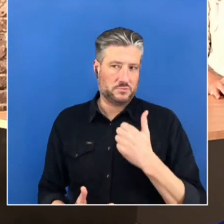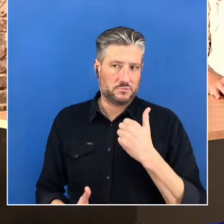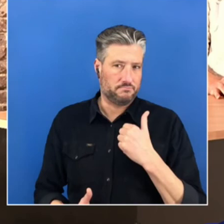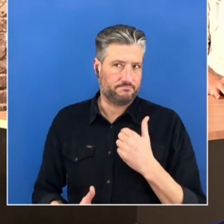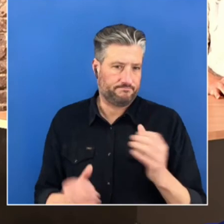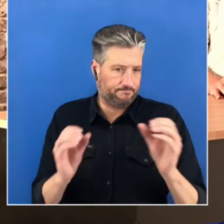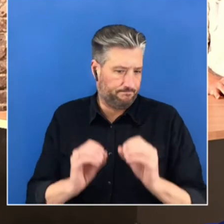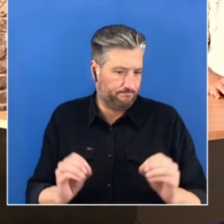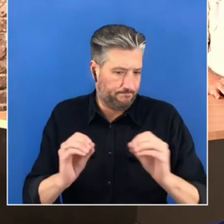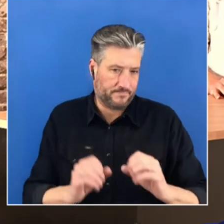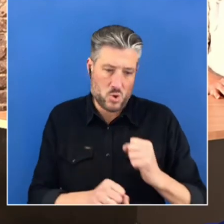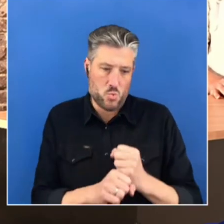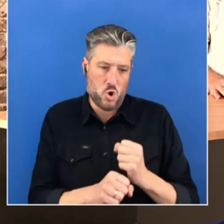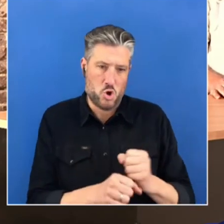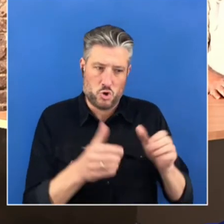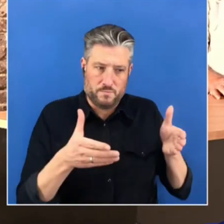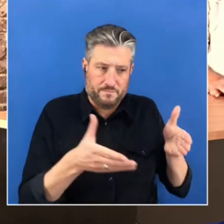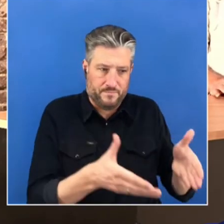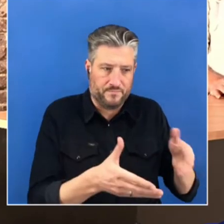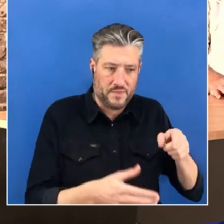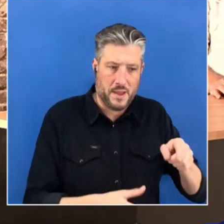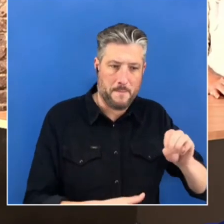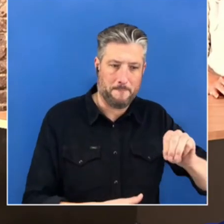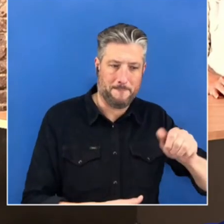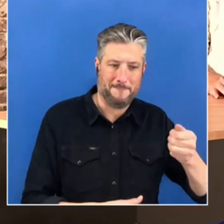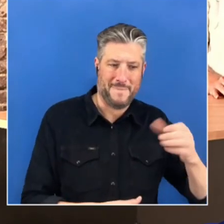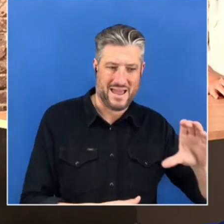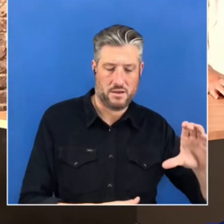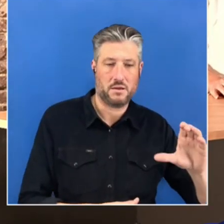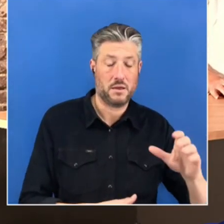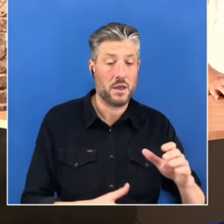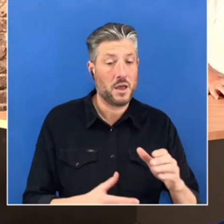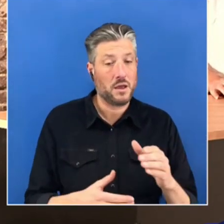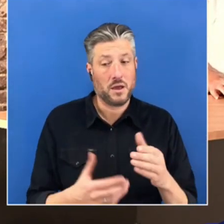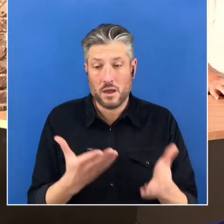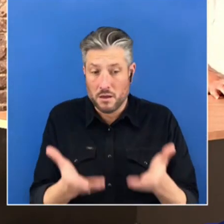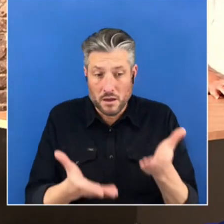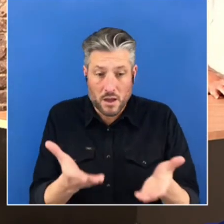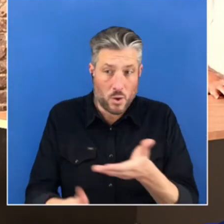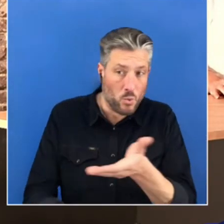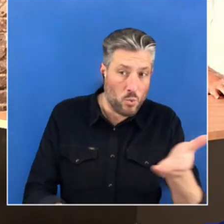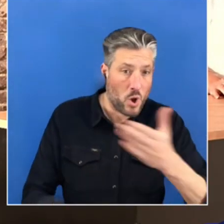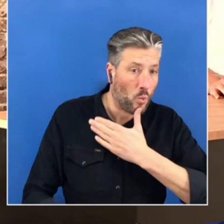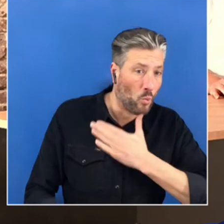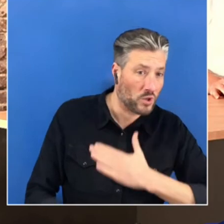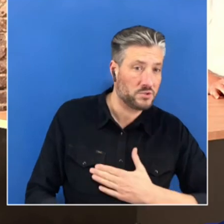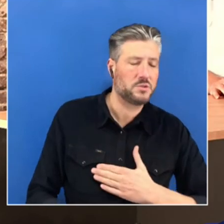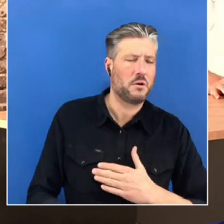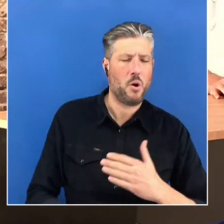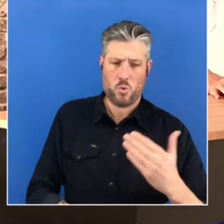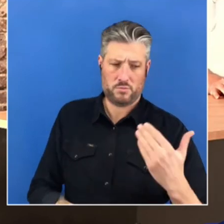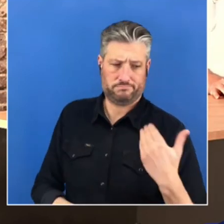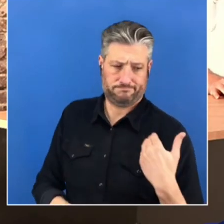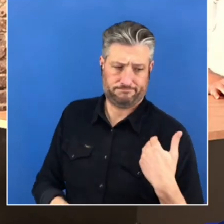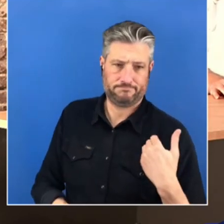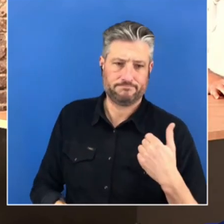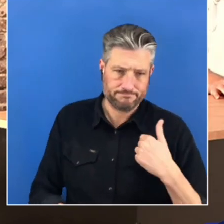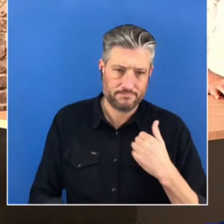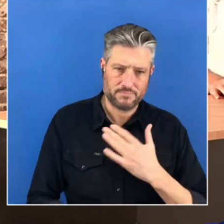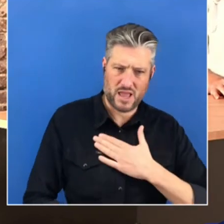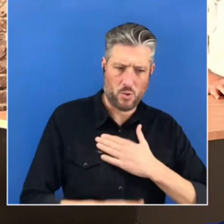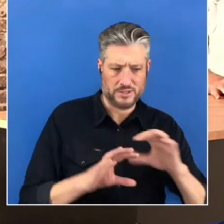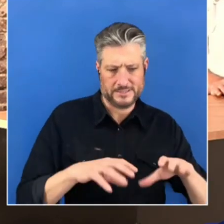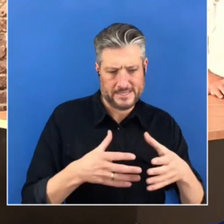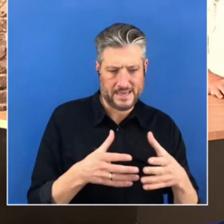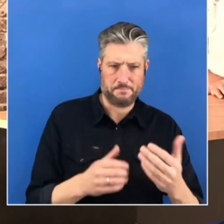out to our team, because we built the tools, but we also like to get input from the community about what they need for advanced accessibility